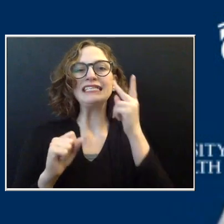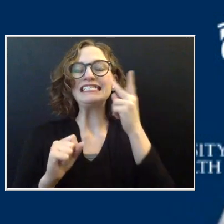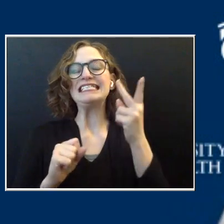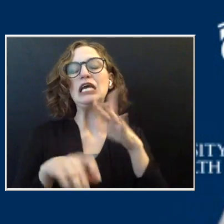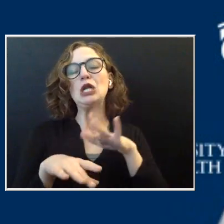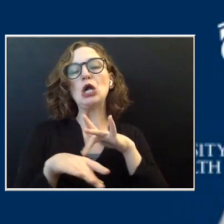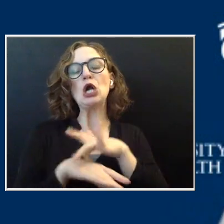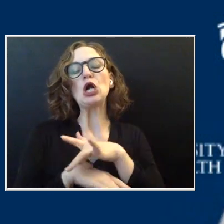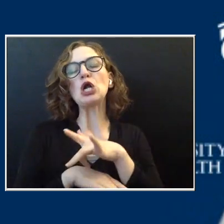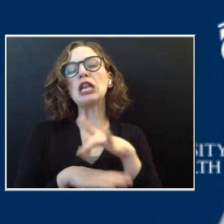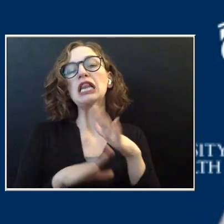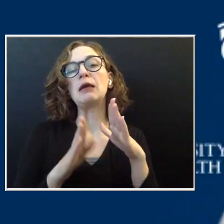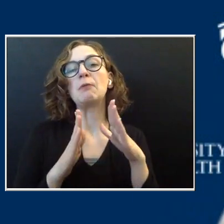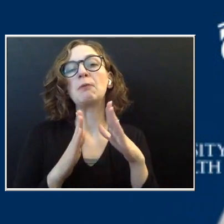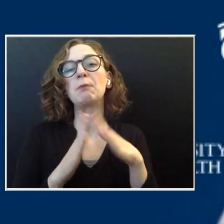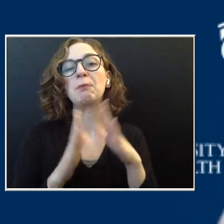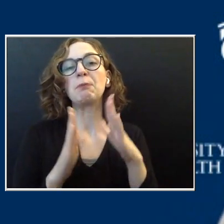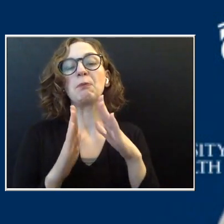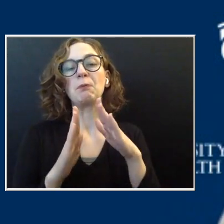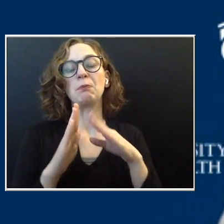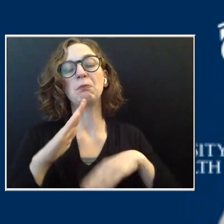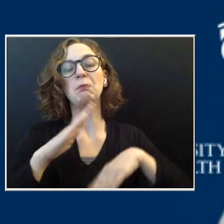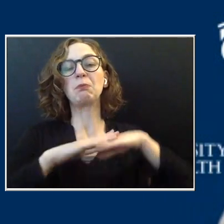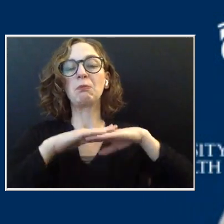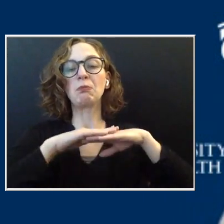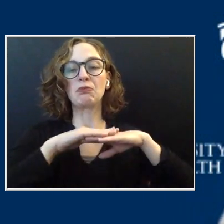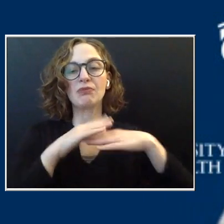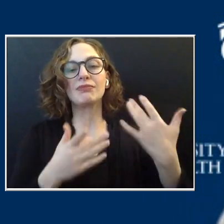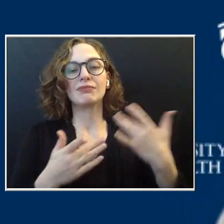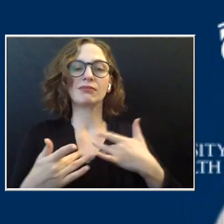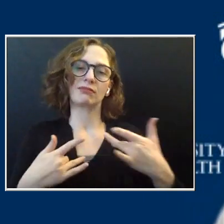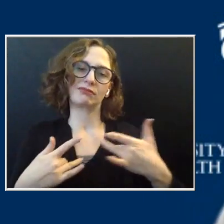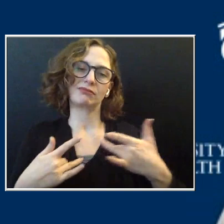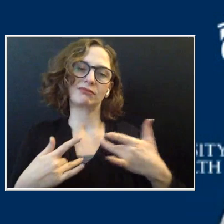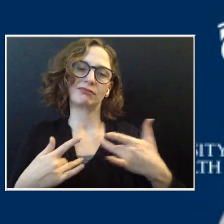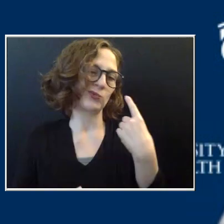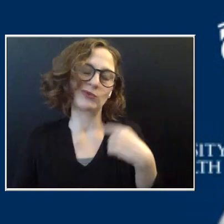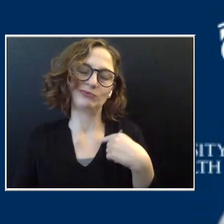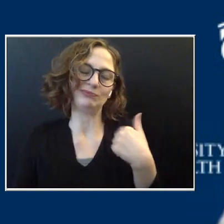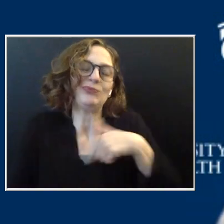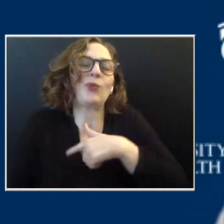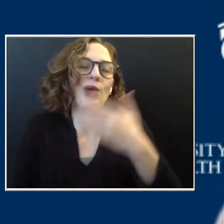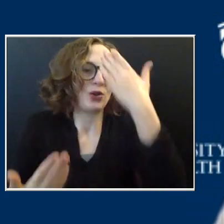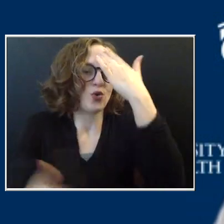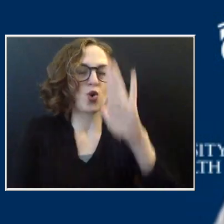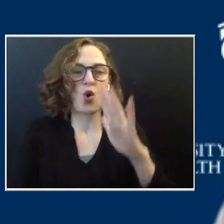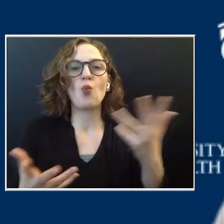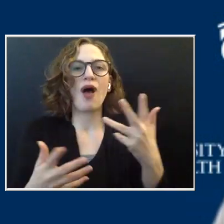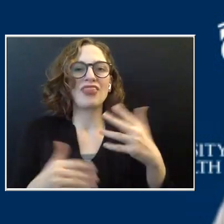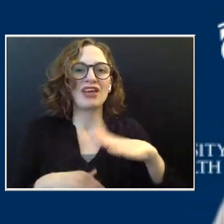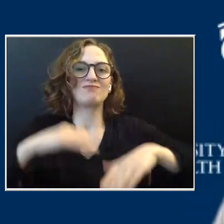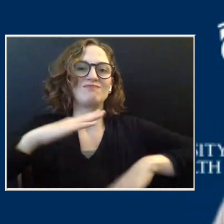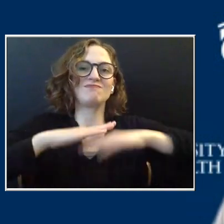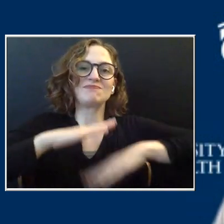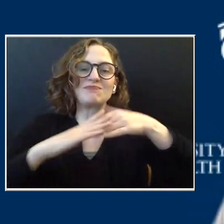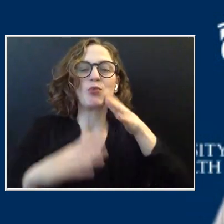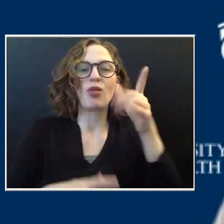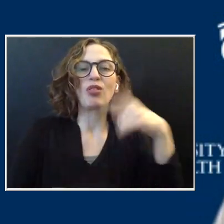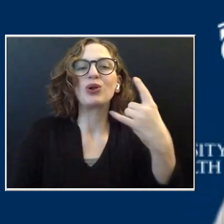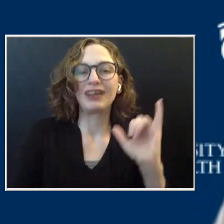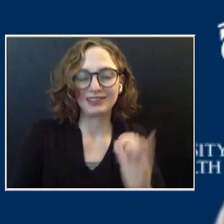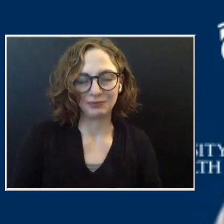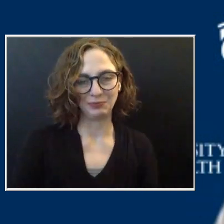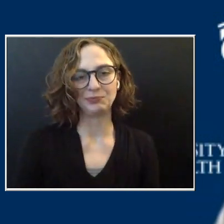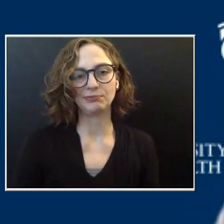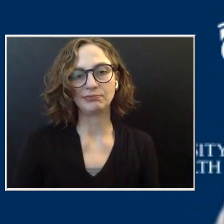it's always concerning because we don't know where that peak will be and when we will start to see a downtrend. So what that means basically is that there are